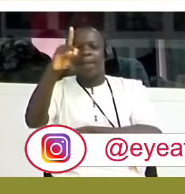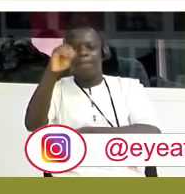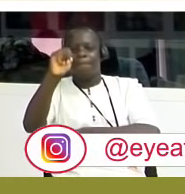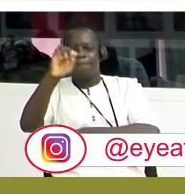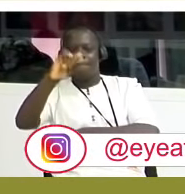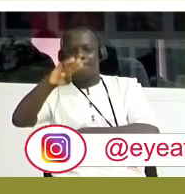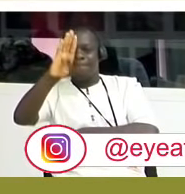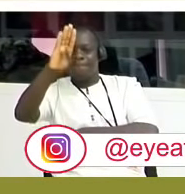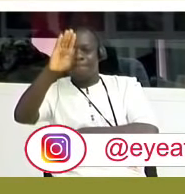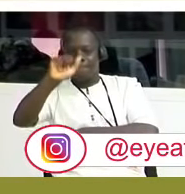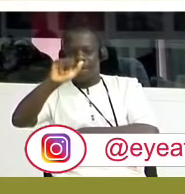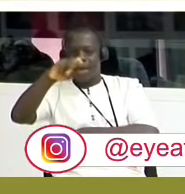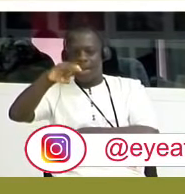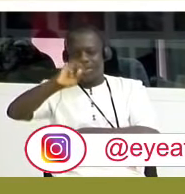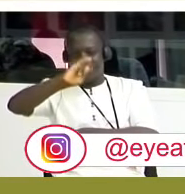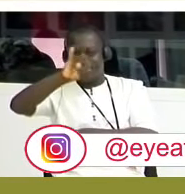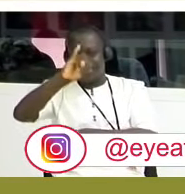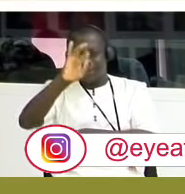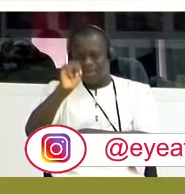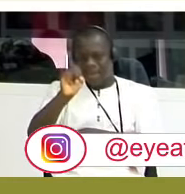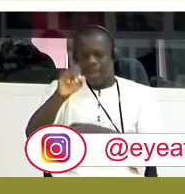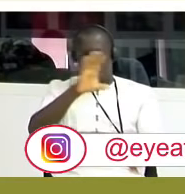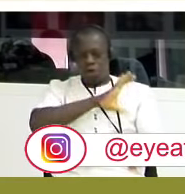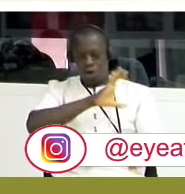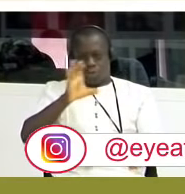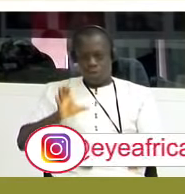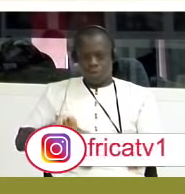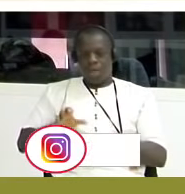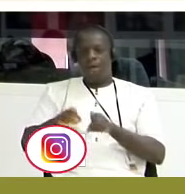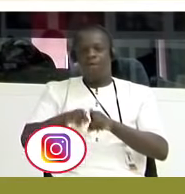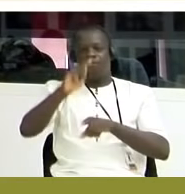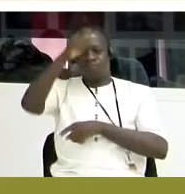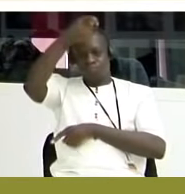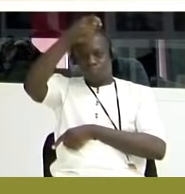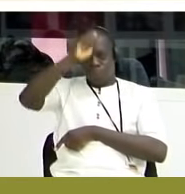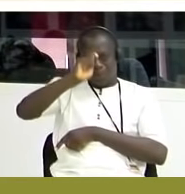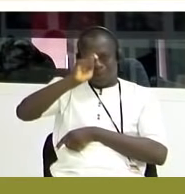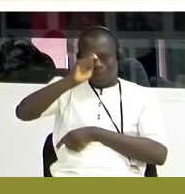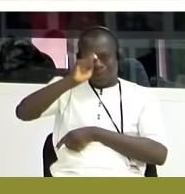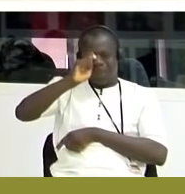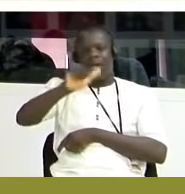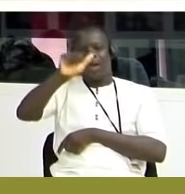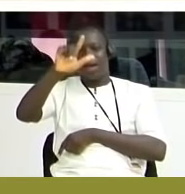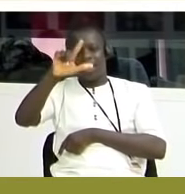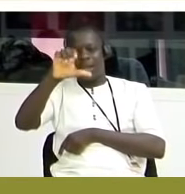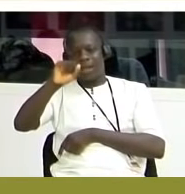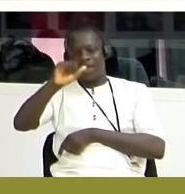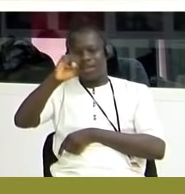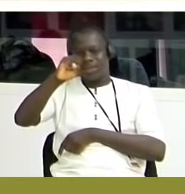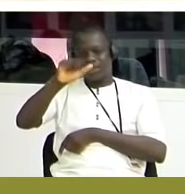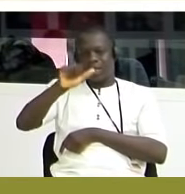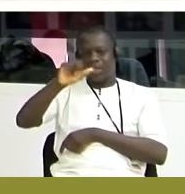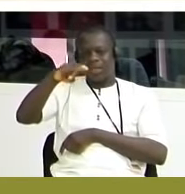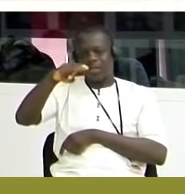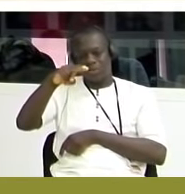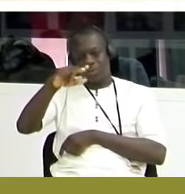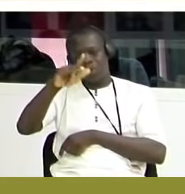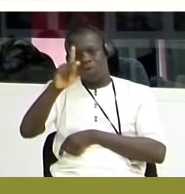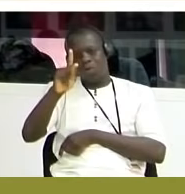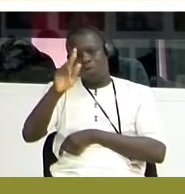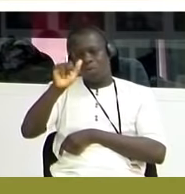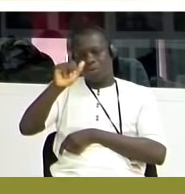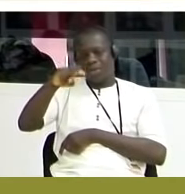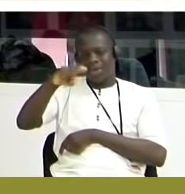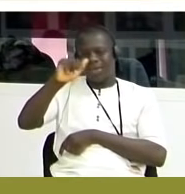Commissioner of Police Alassane Kouyaté. We did